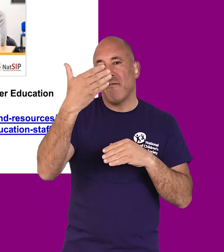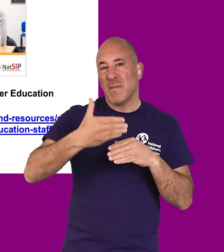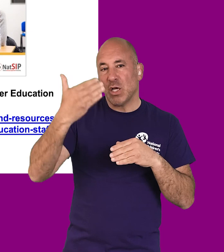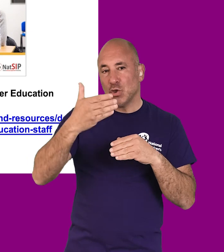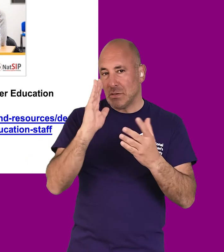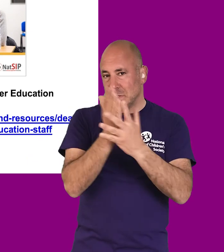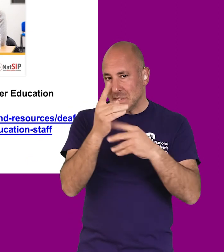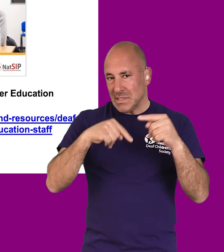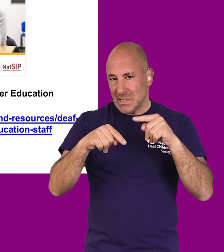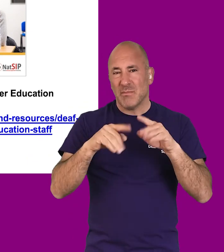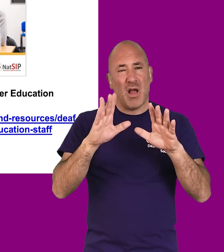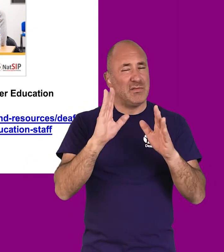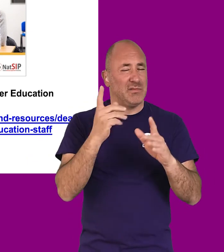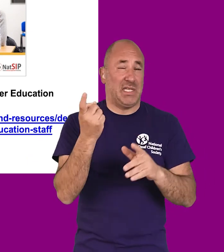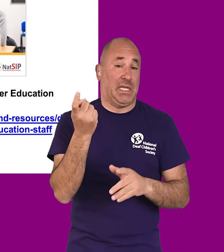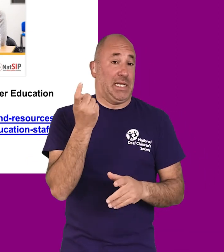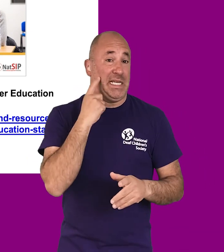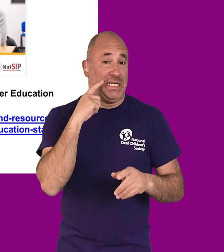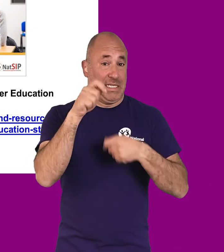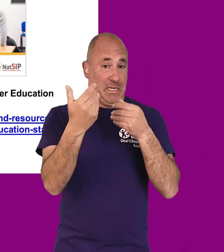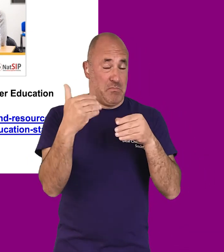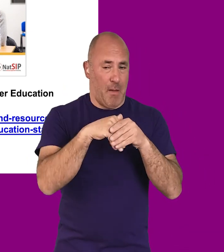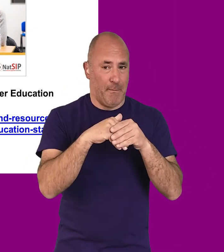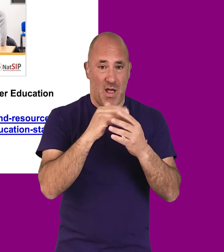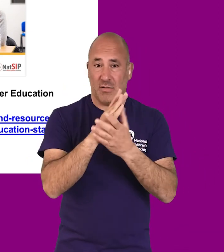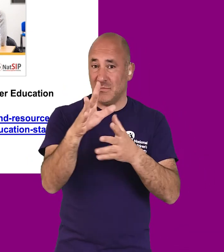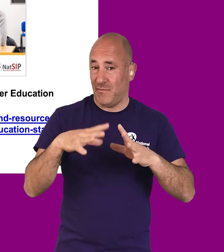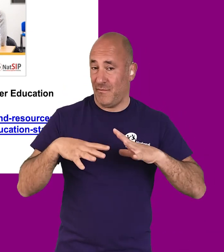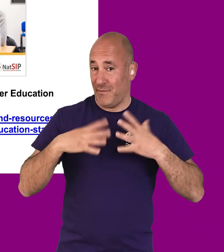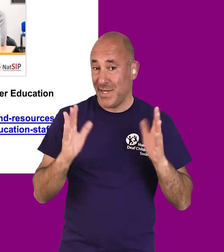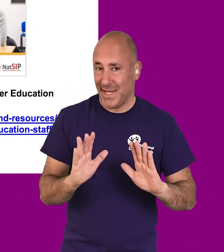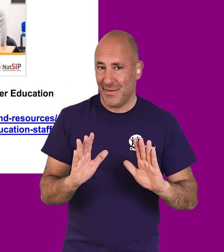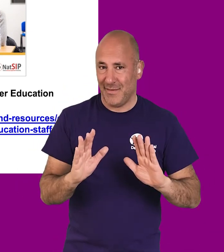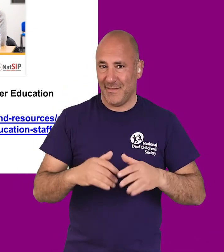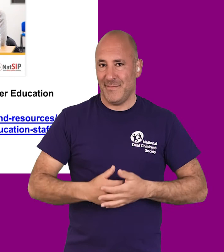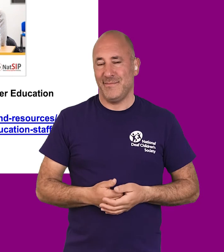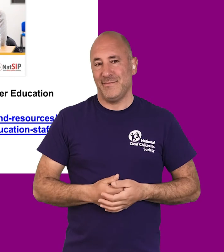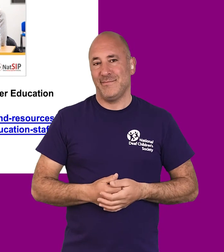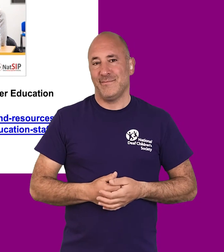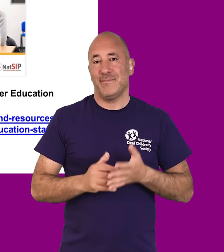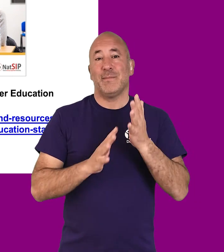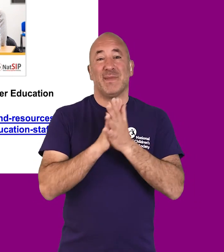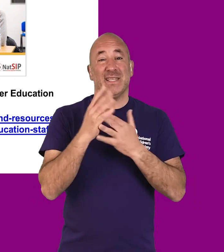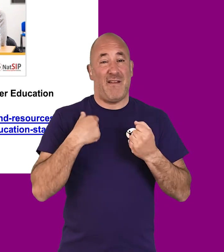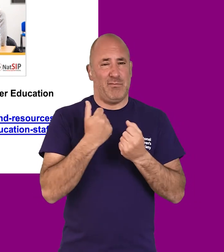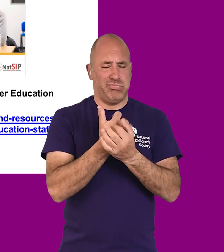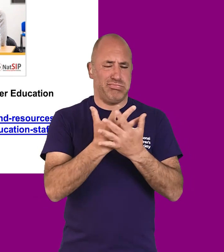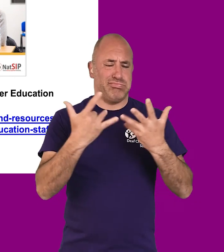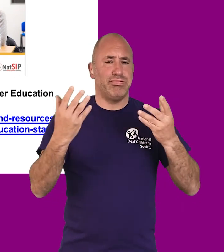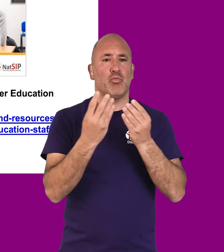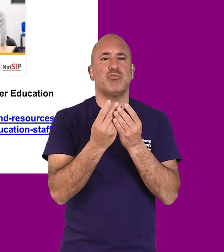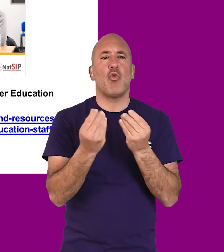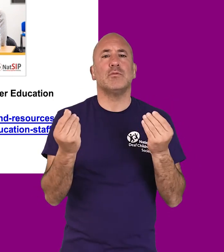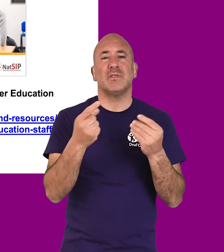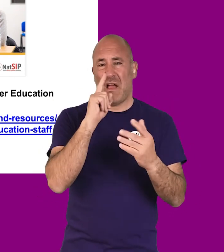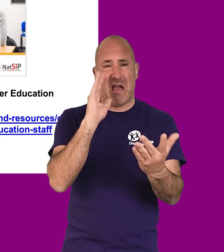member when you've accessed more than 5 pages, but this is a really easy step and it's free to do so. It means you have access to many